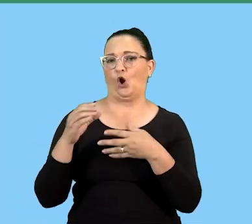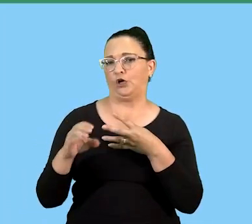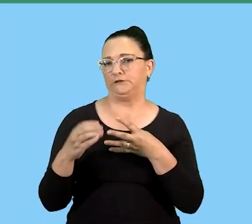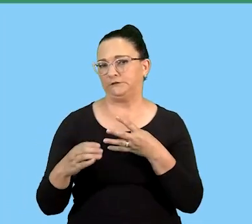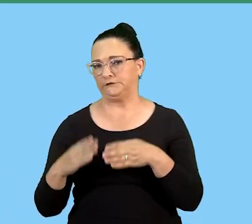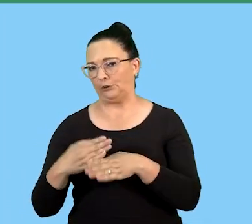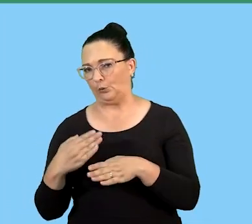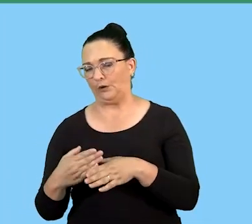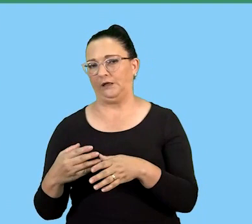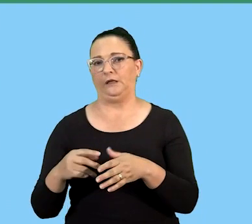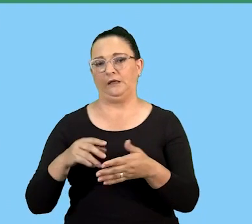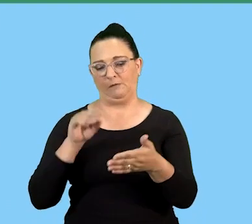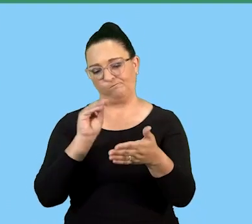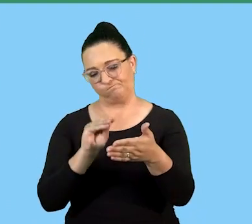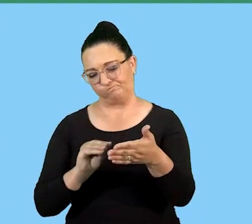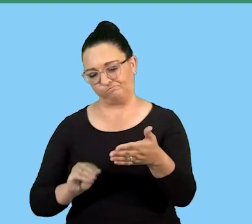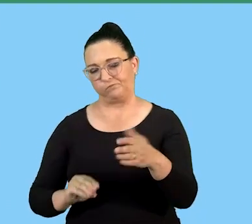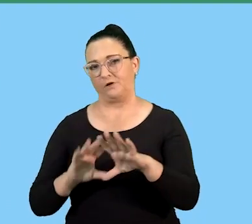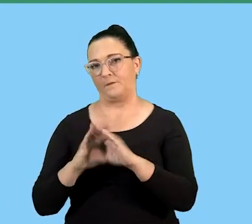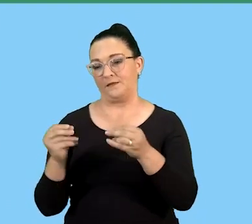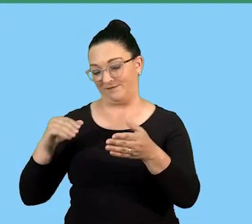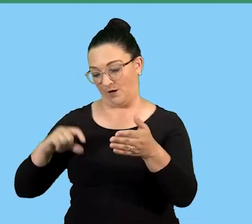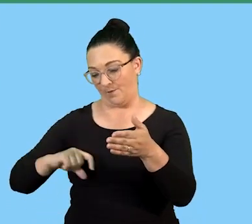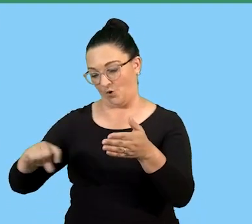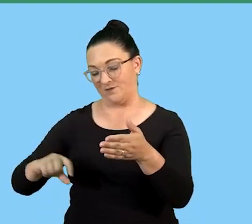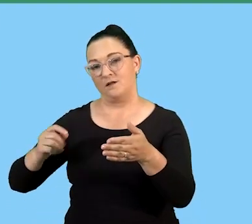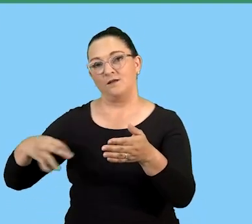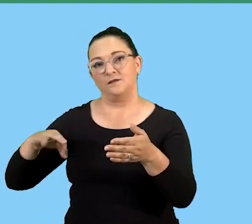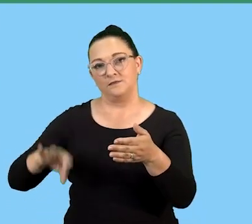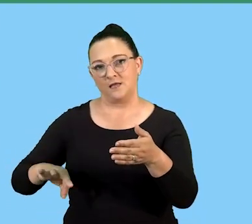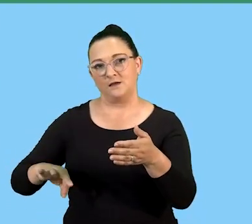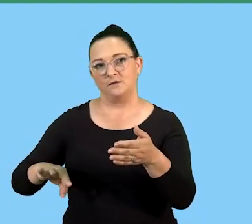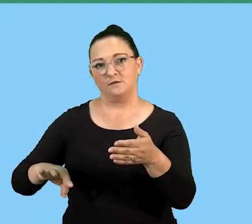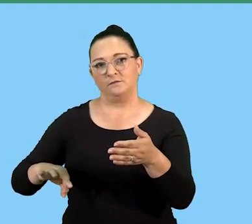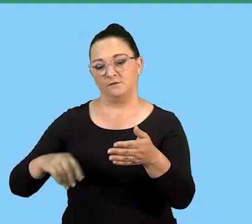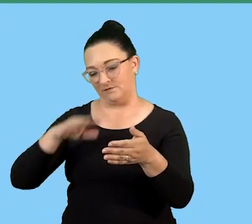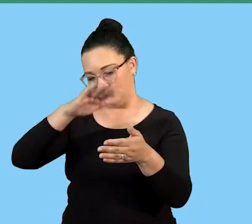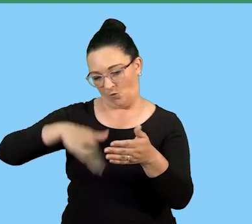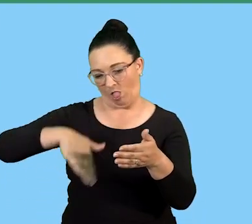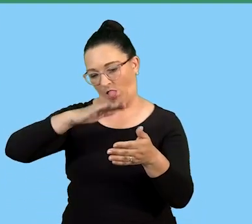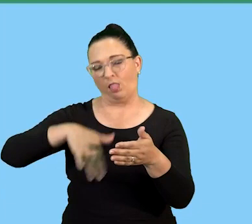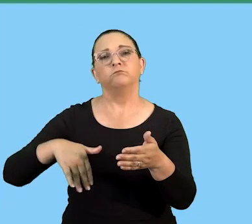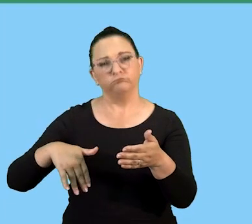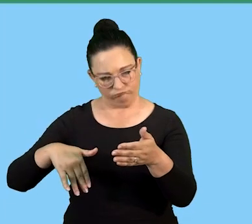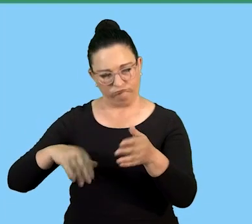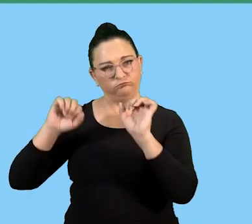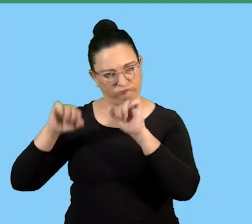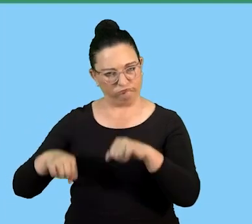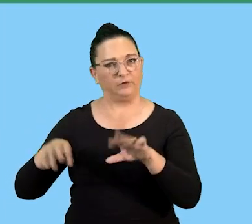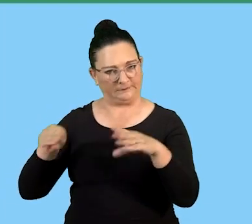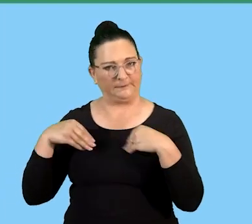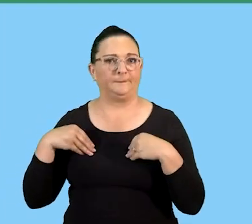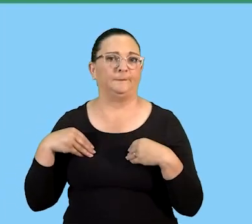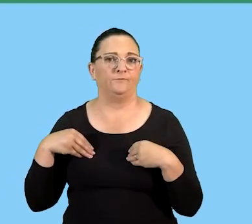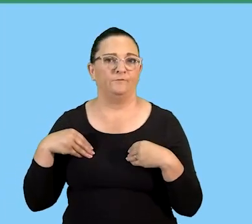conditions and so forth. And then you need to sign it to show that you are agreeing to the